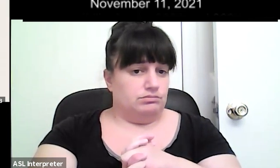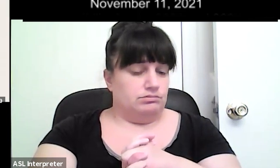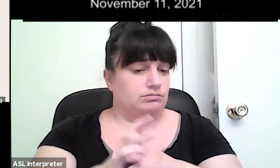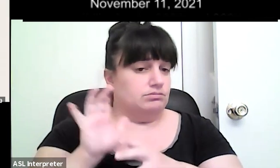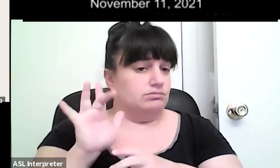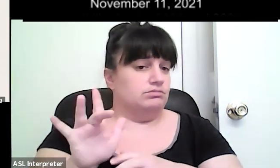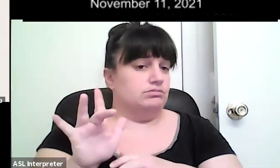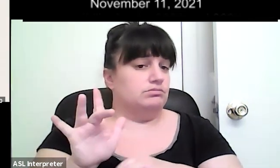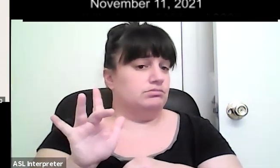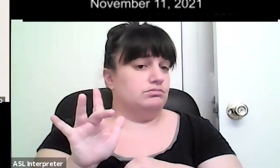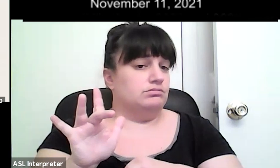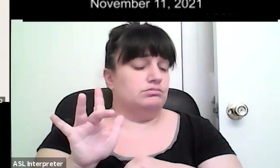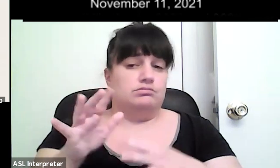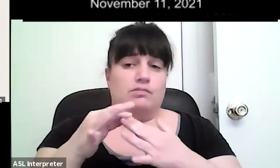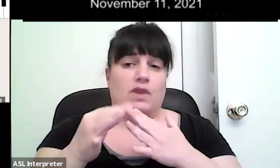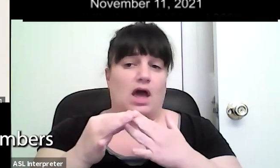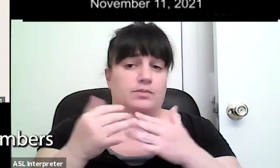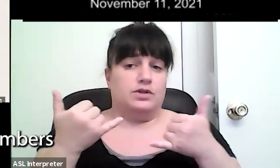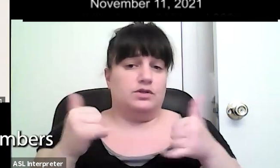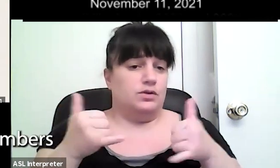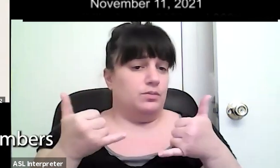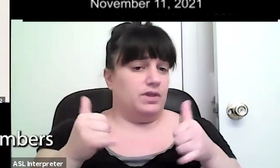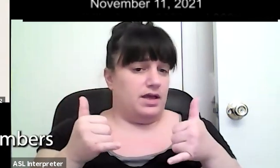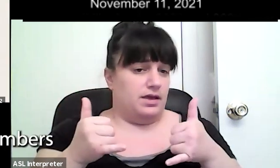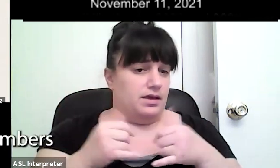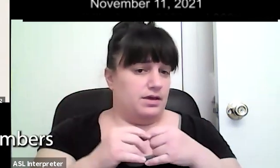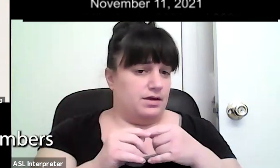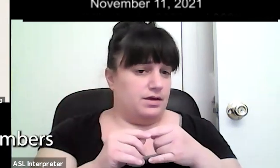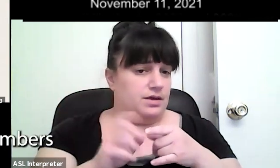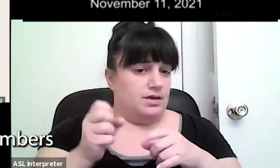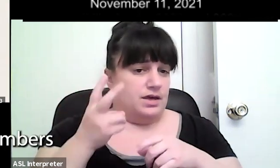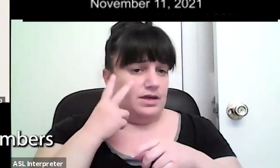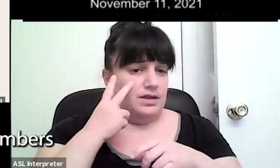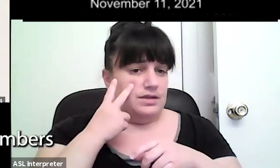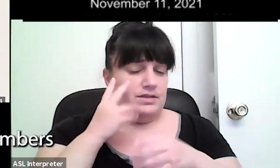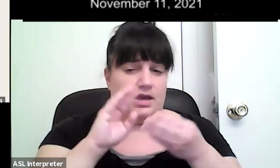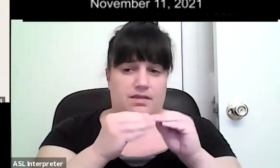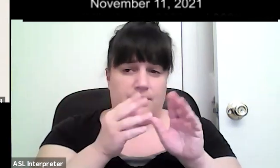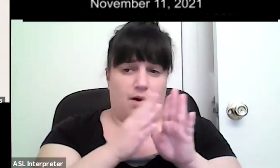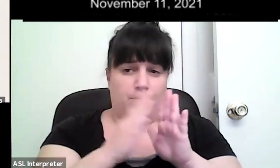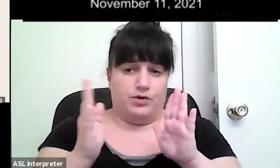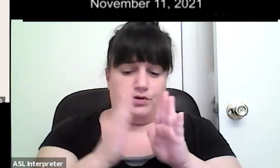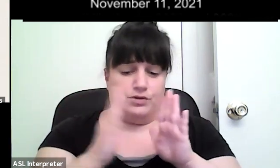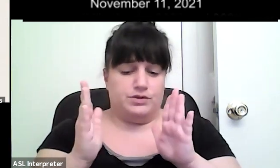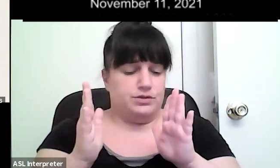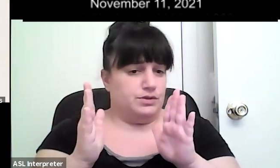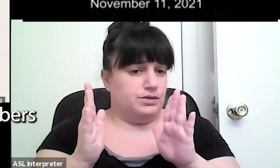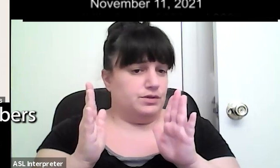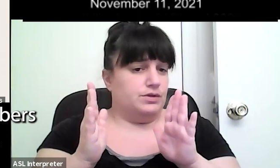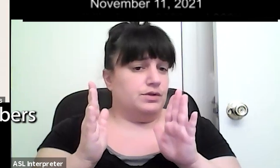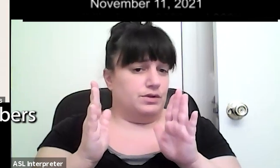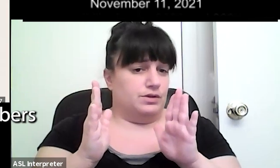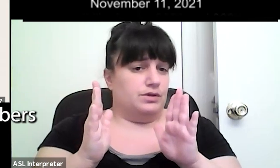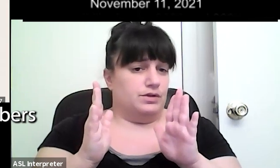a option to play. So you can see the like bunch of numbers, which determines